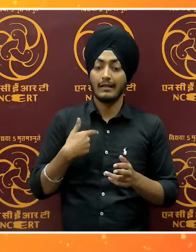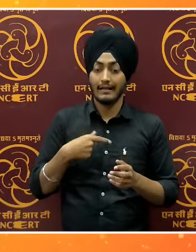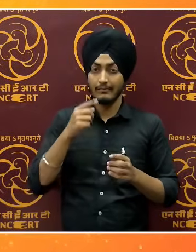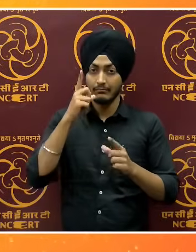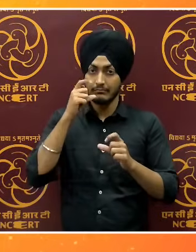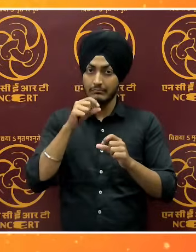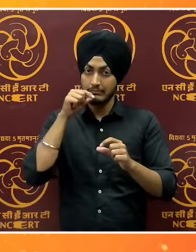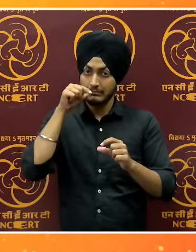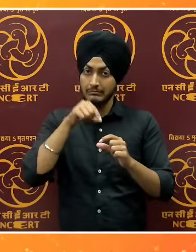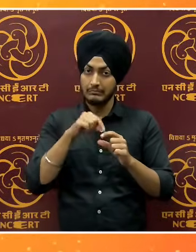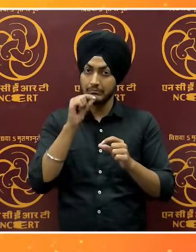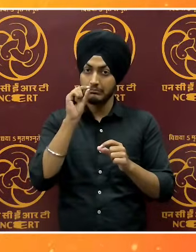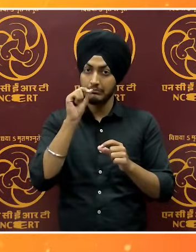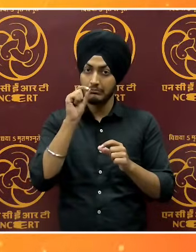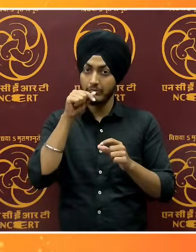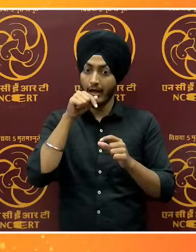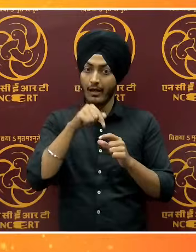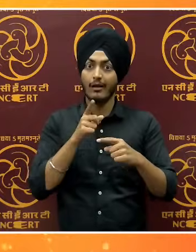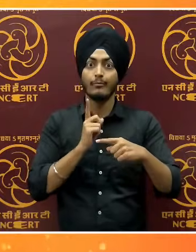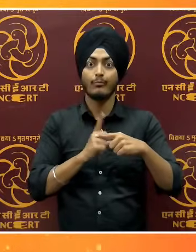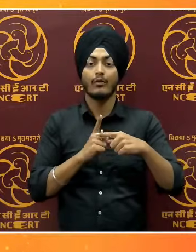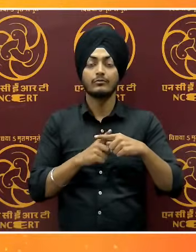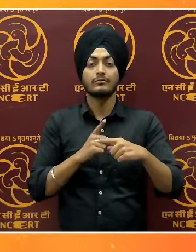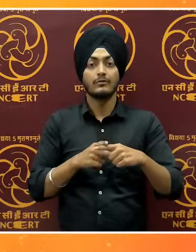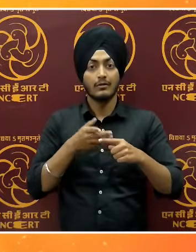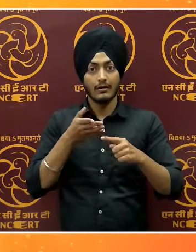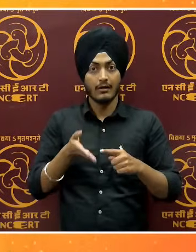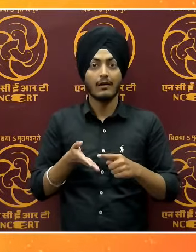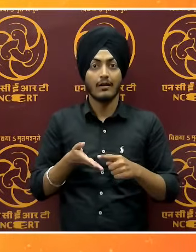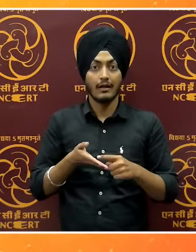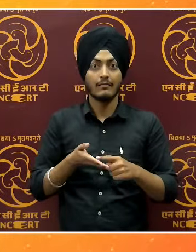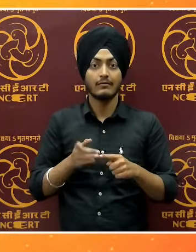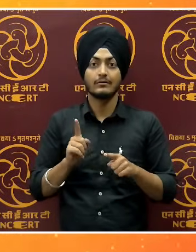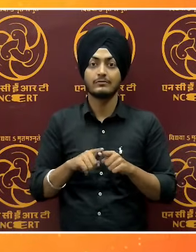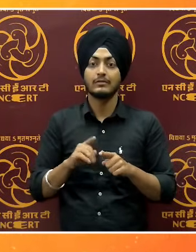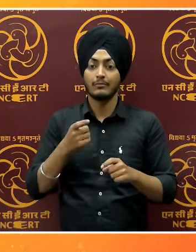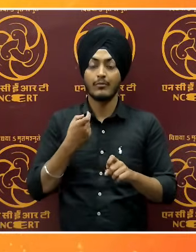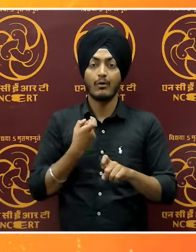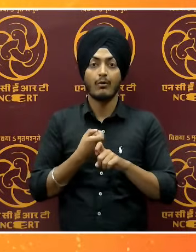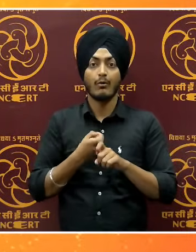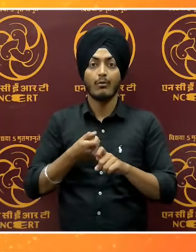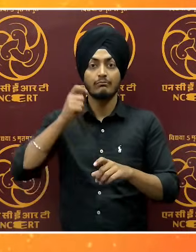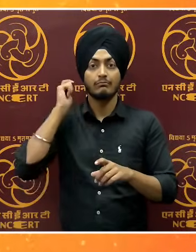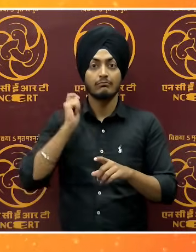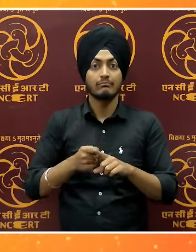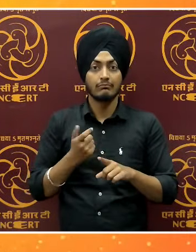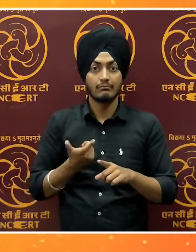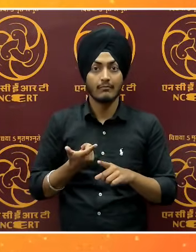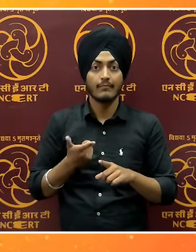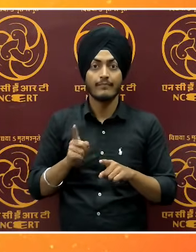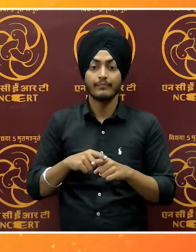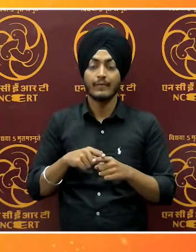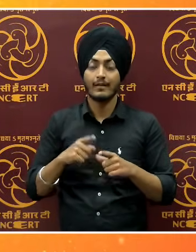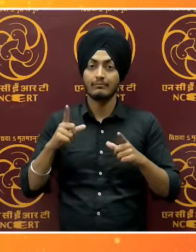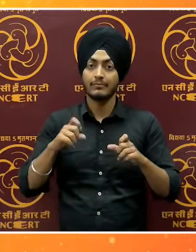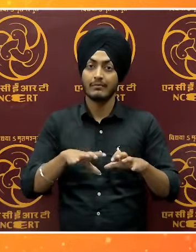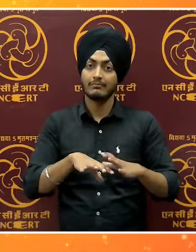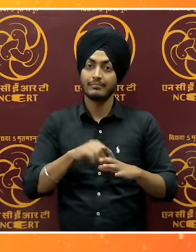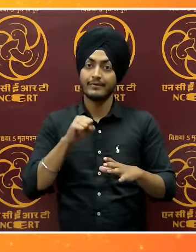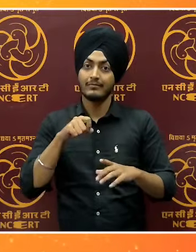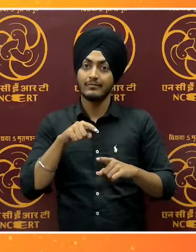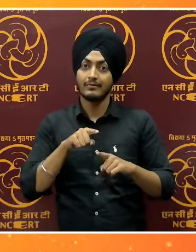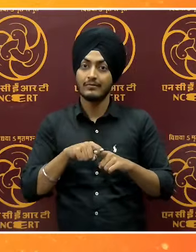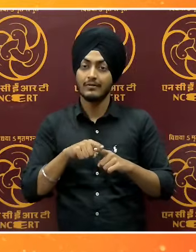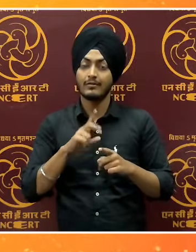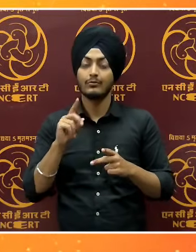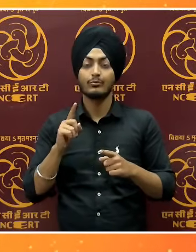is charged, when strike on some metal, it will emit X-rays. That